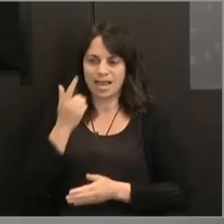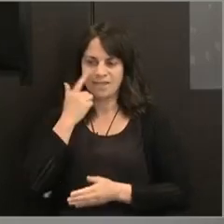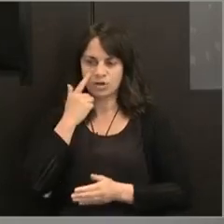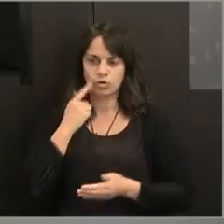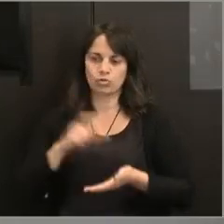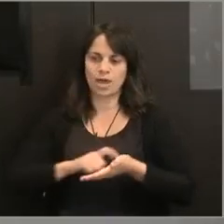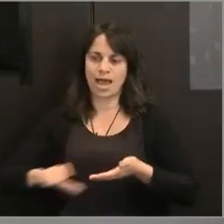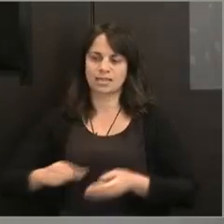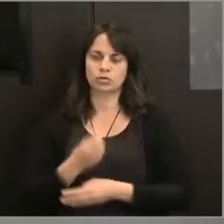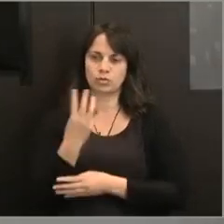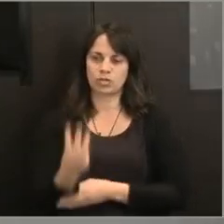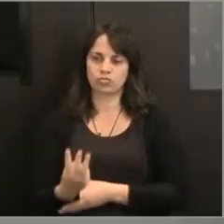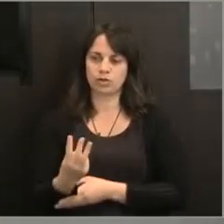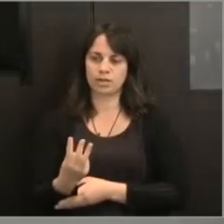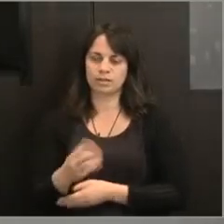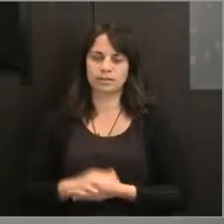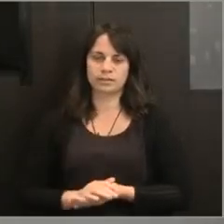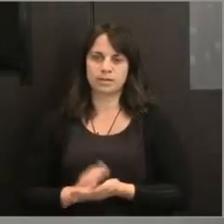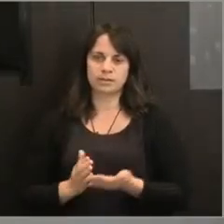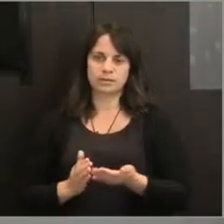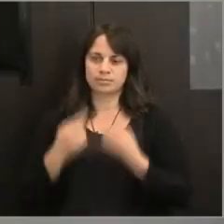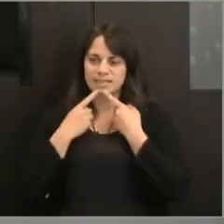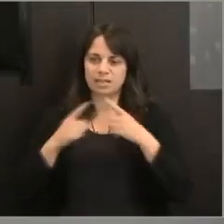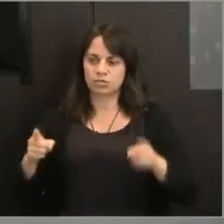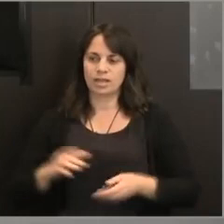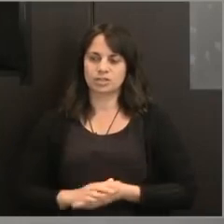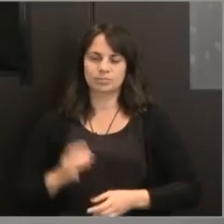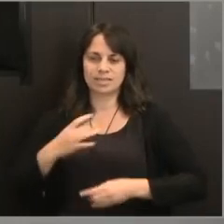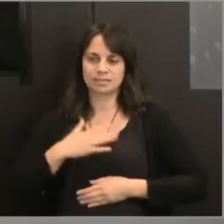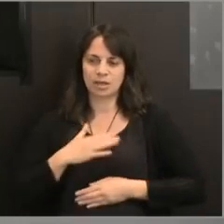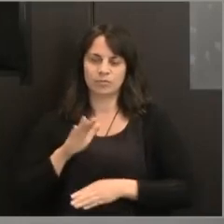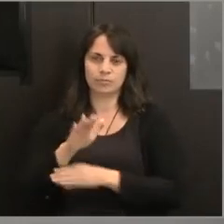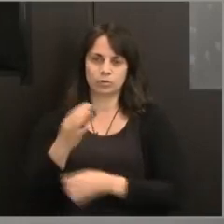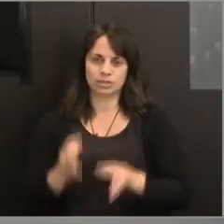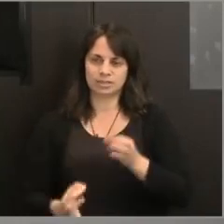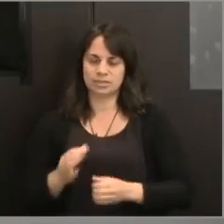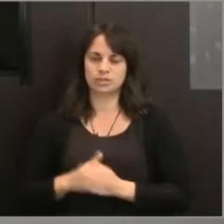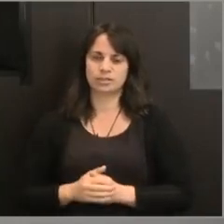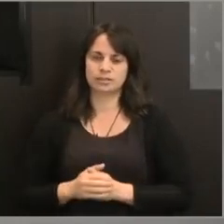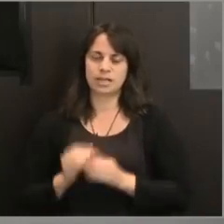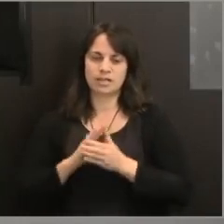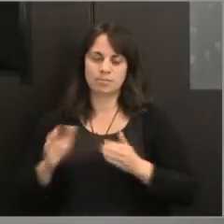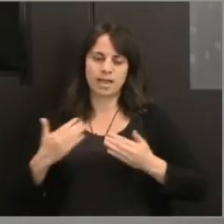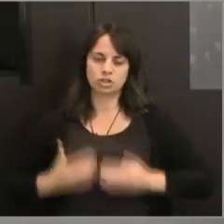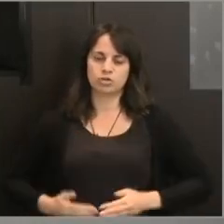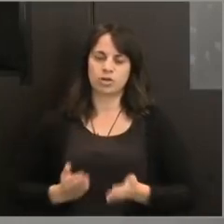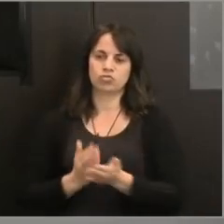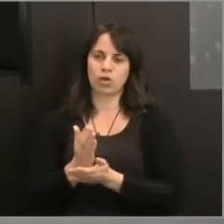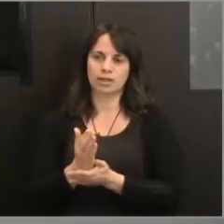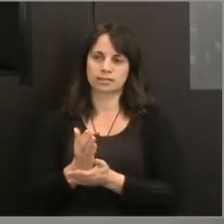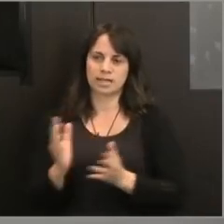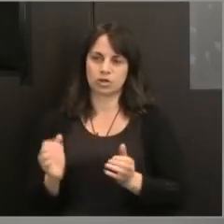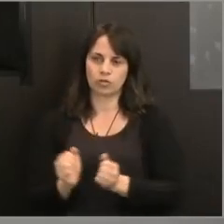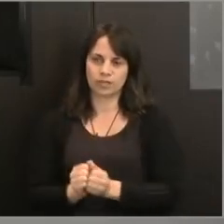is the right of self-determination. The major human rights conventions,